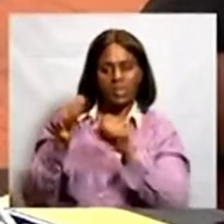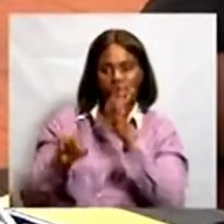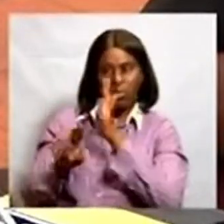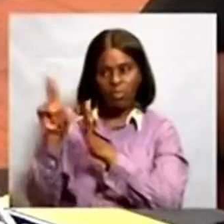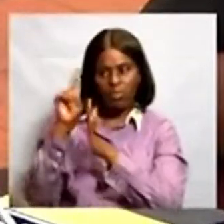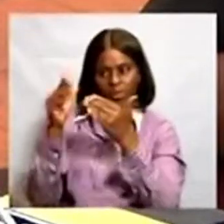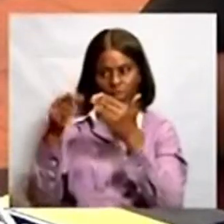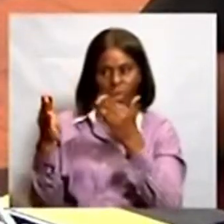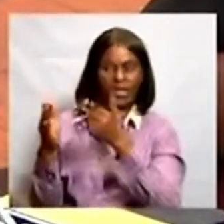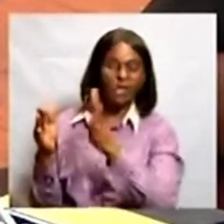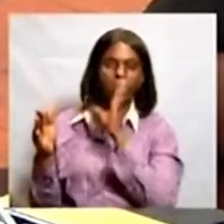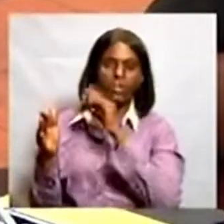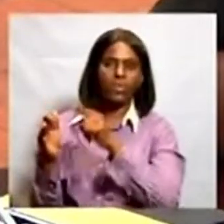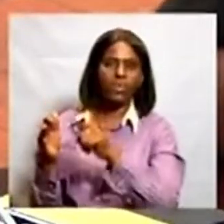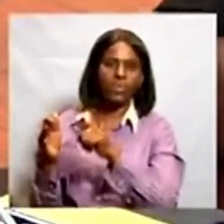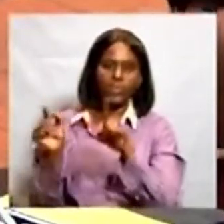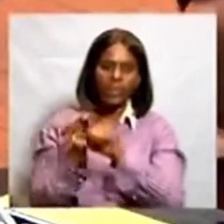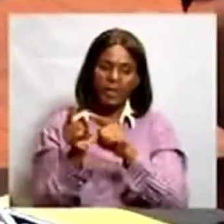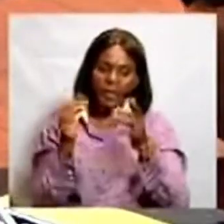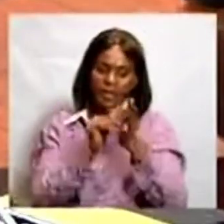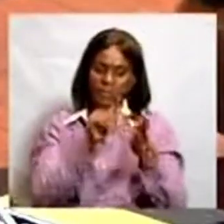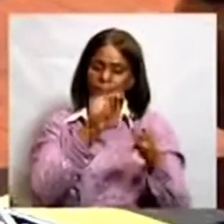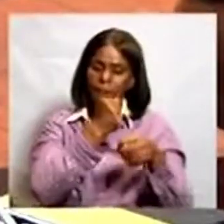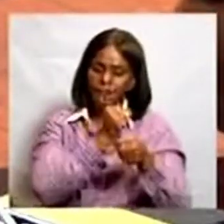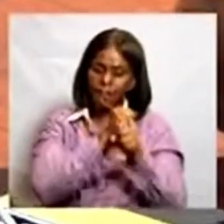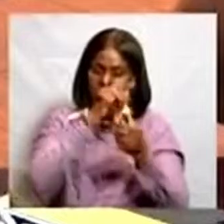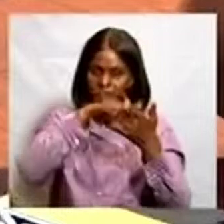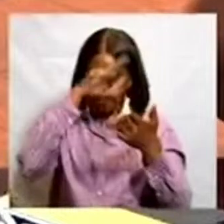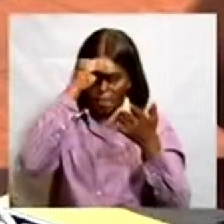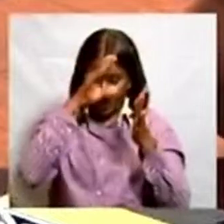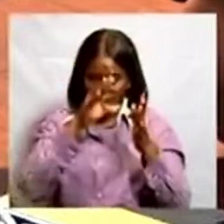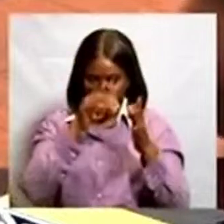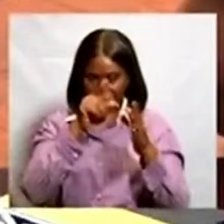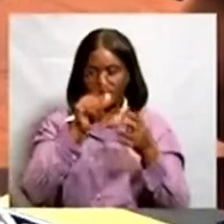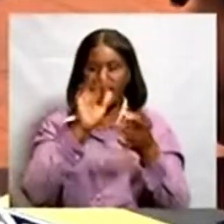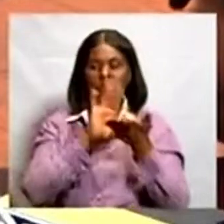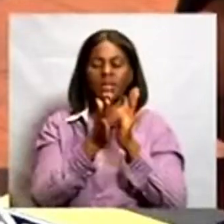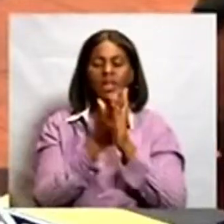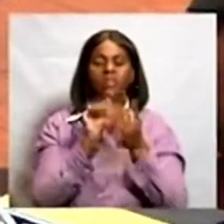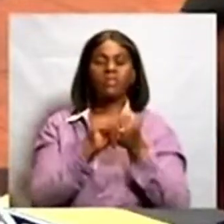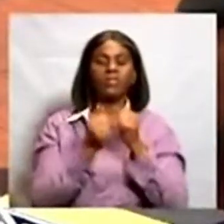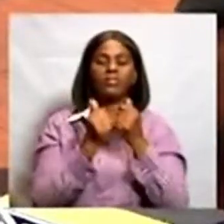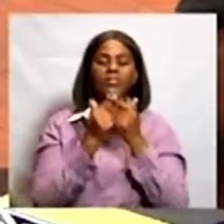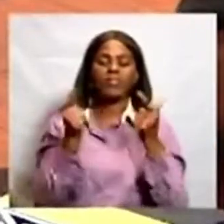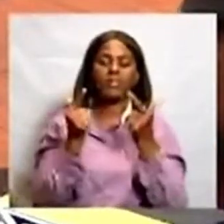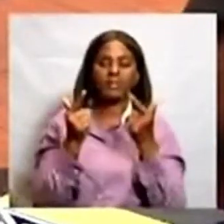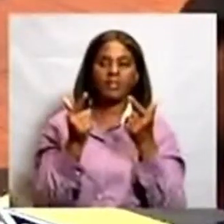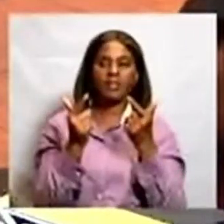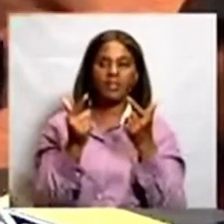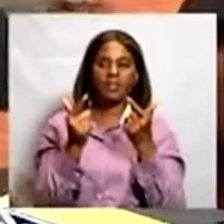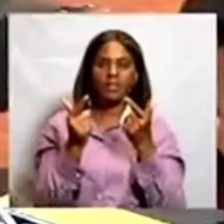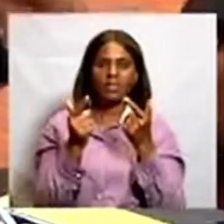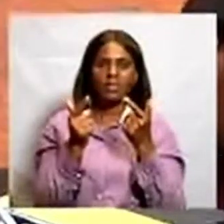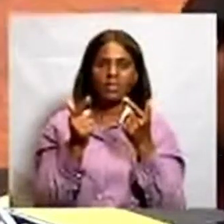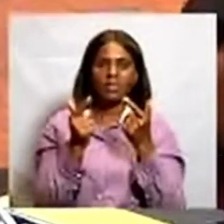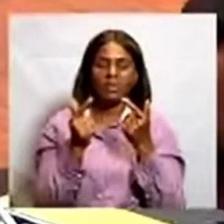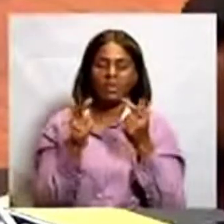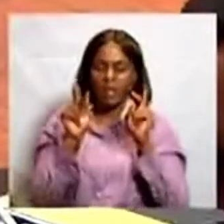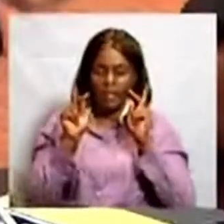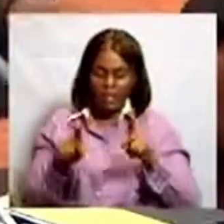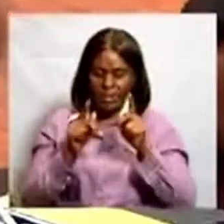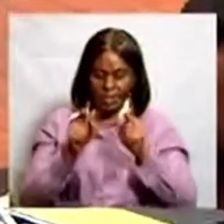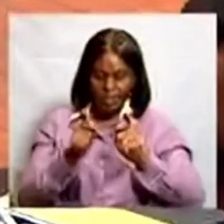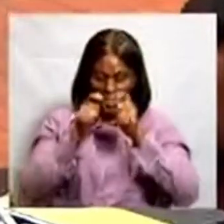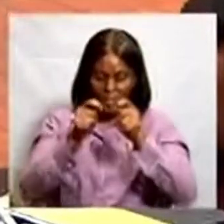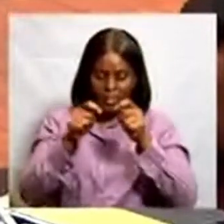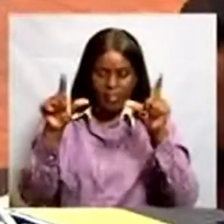opens, and then you make the learners victims. And the one who issued the license